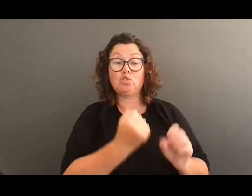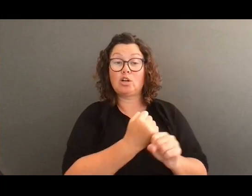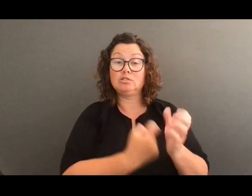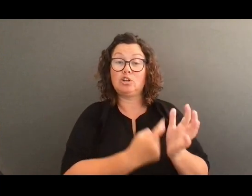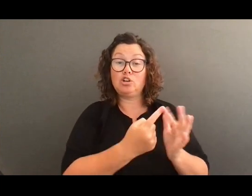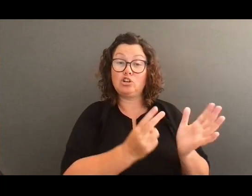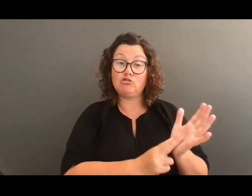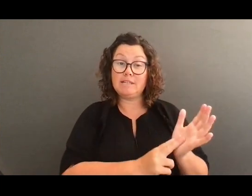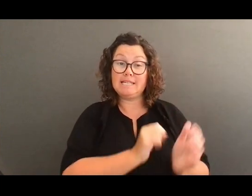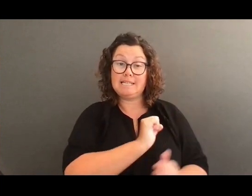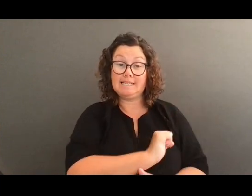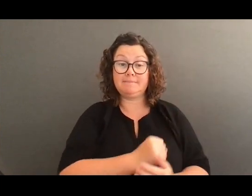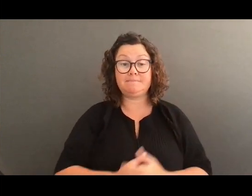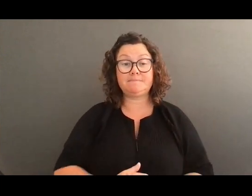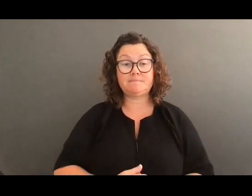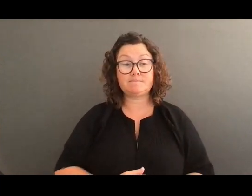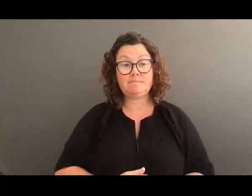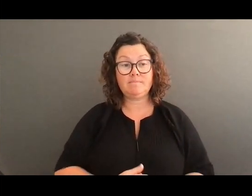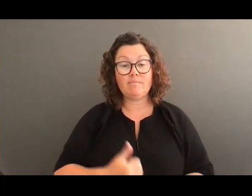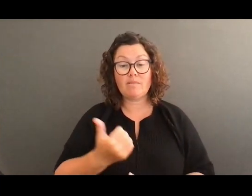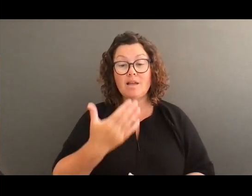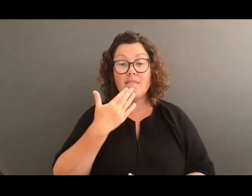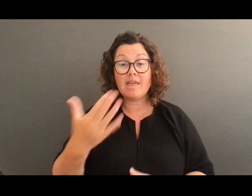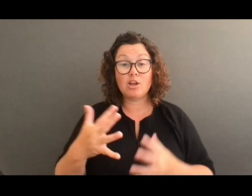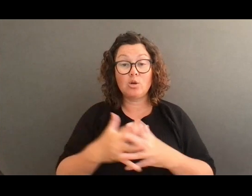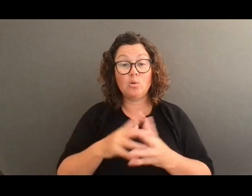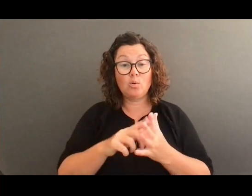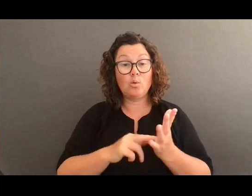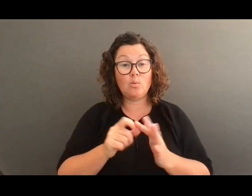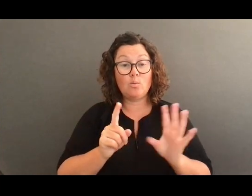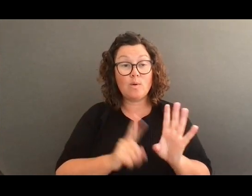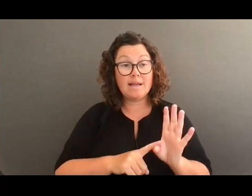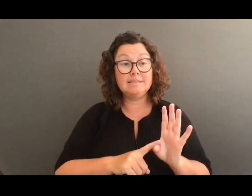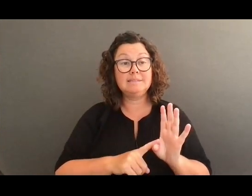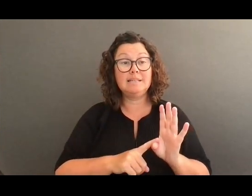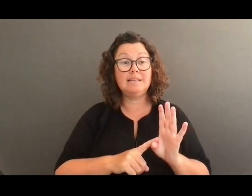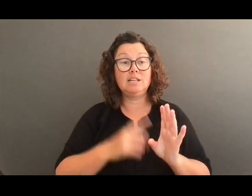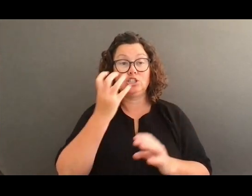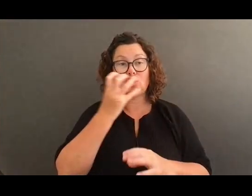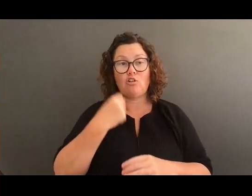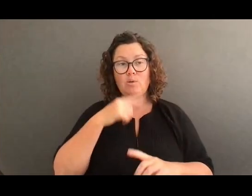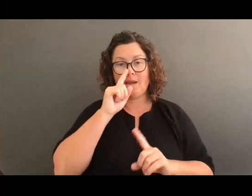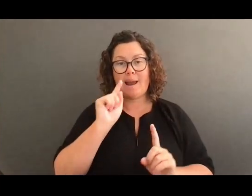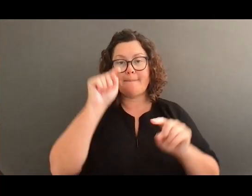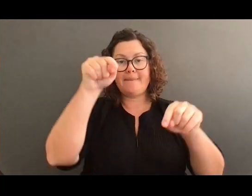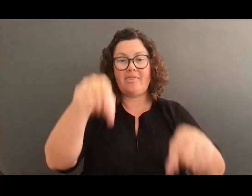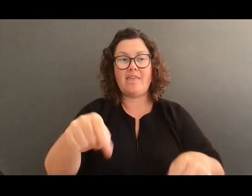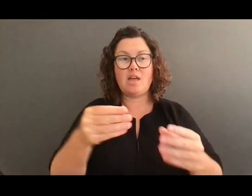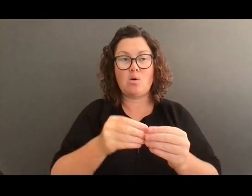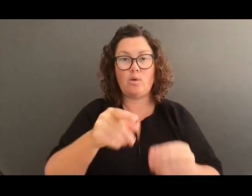Thank you, Wendy, and thank you everybody for having us. Sorry we can't be in the room with you. So let's